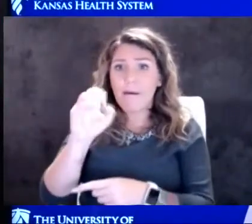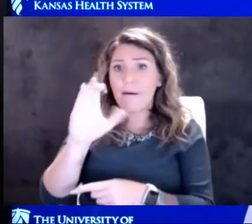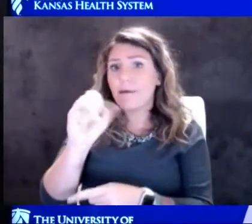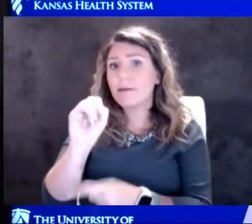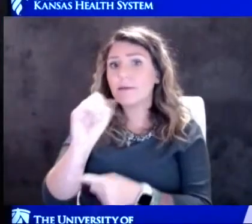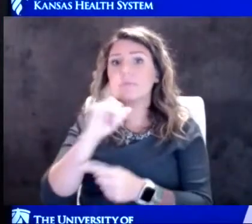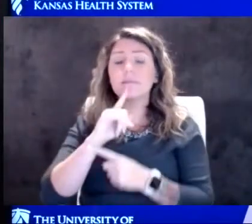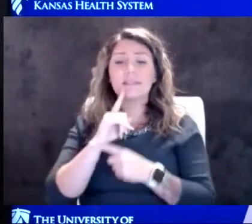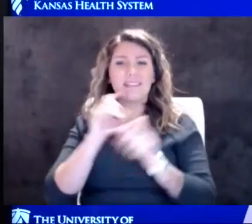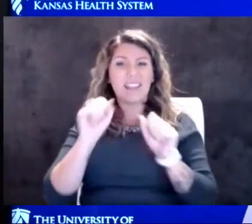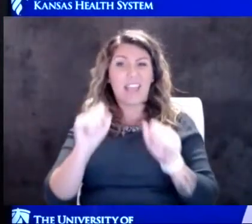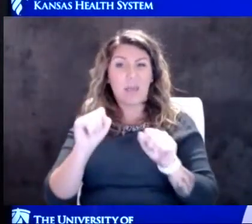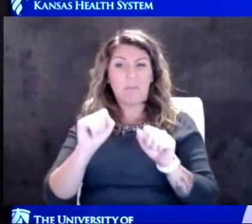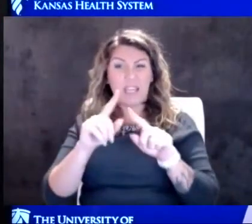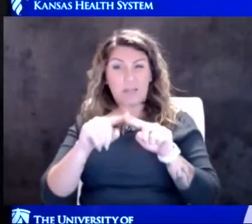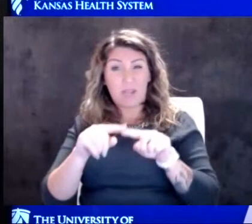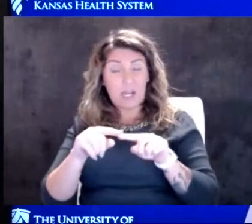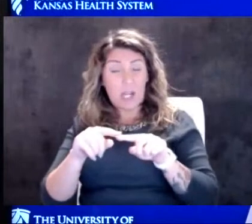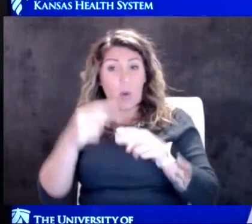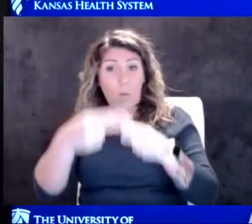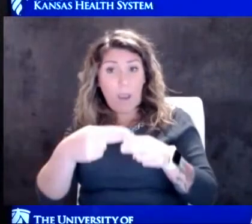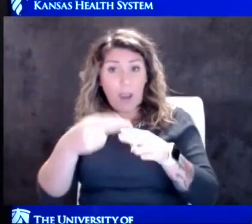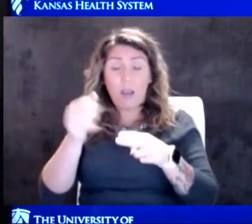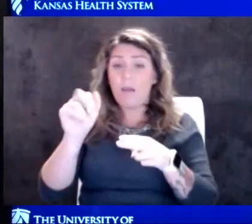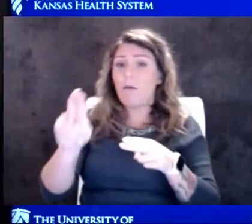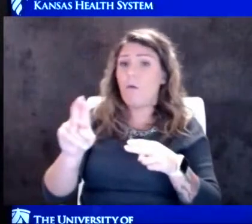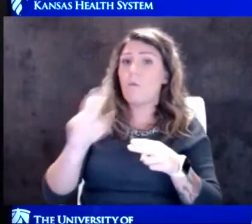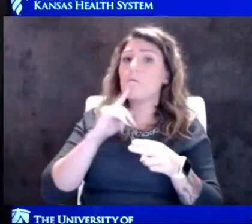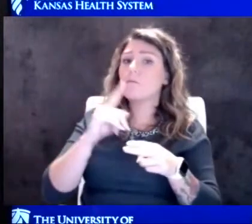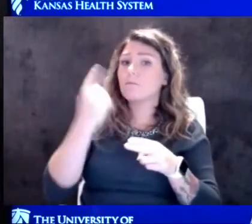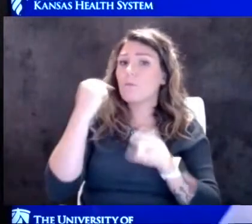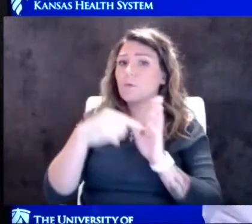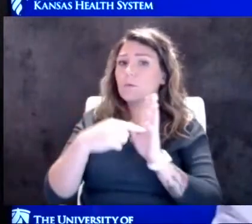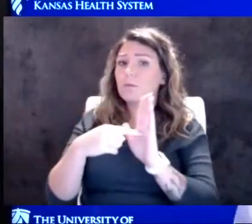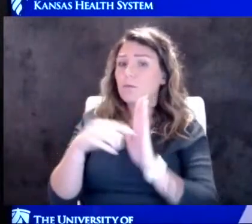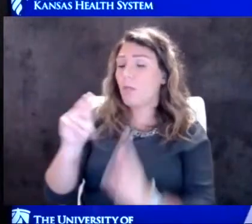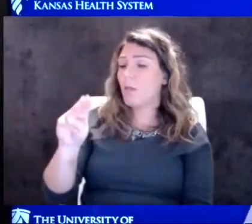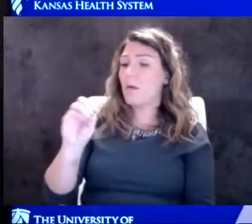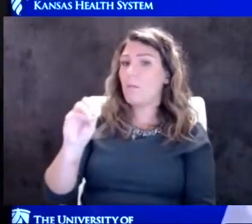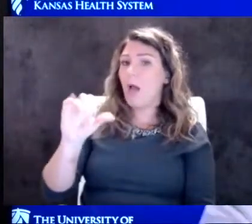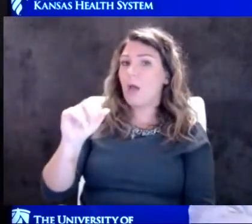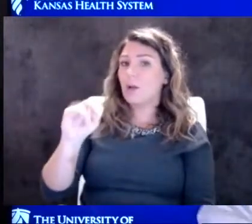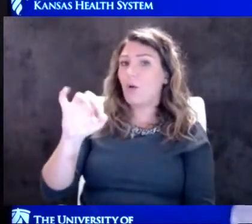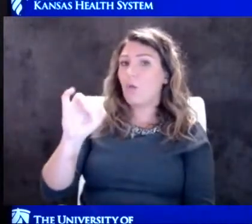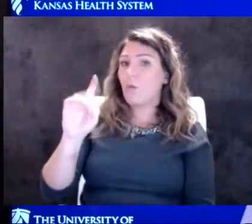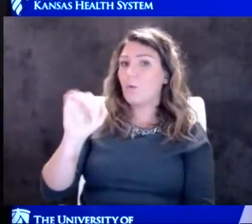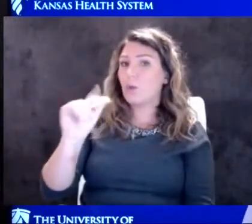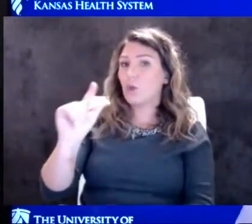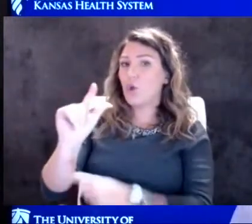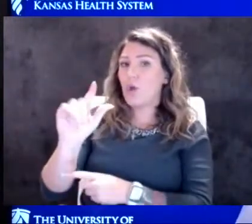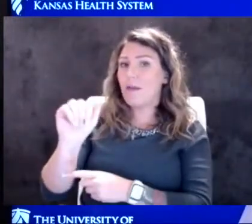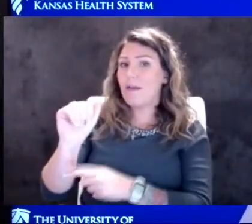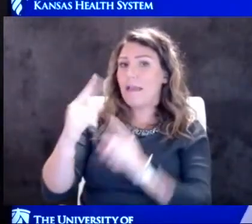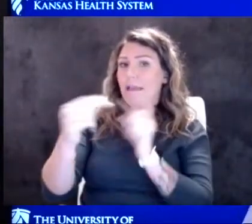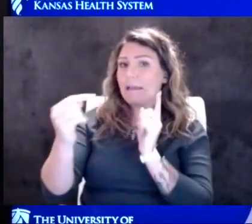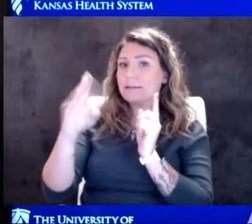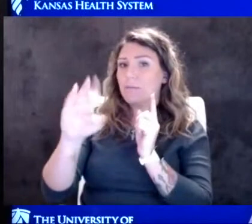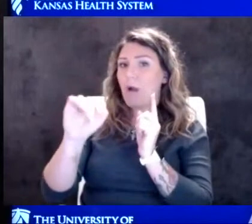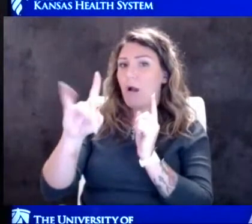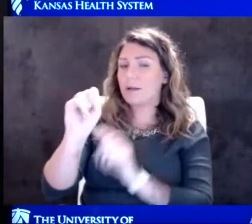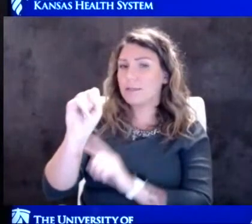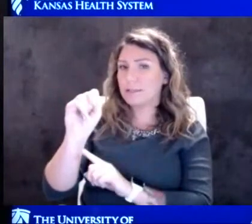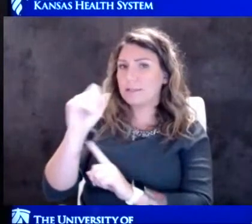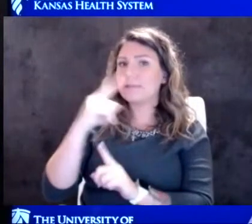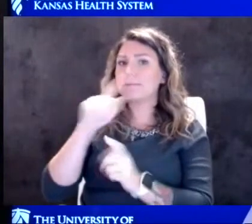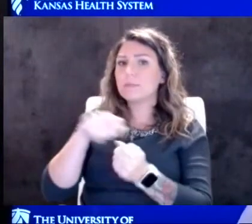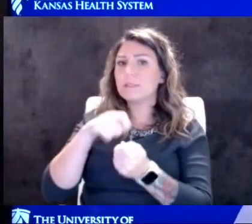weight-based dosing, or, for instance, in the monoclonal antibodies where we require a certain weight prior to even being able to receive